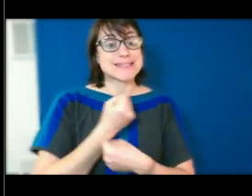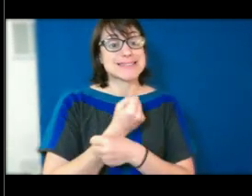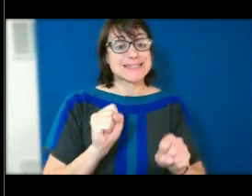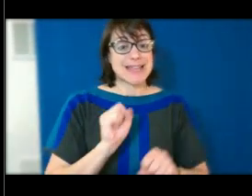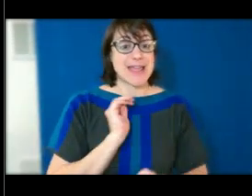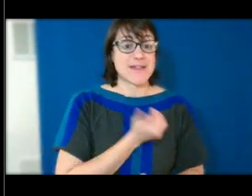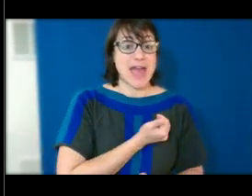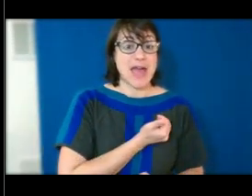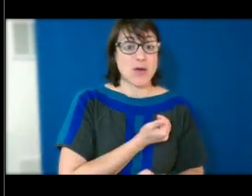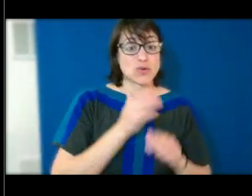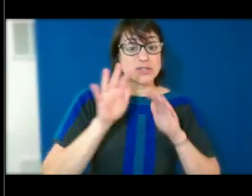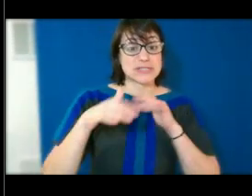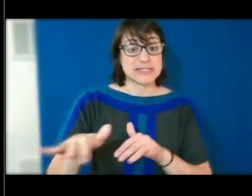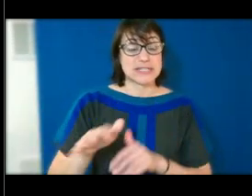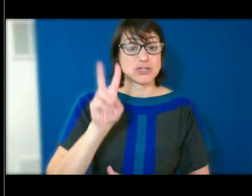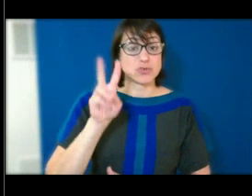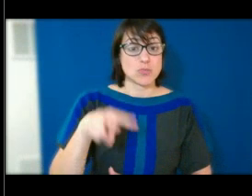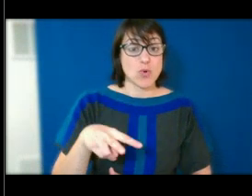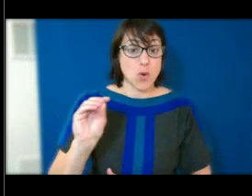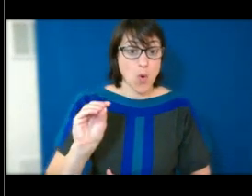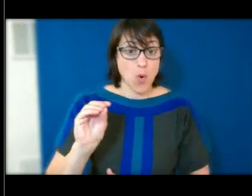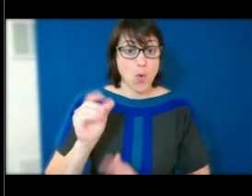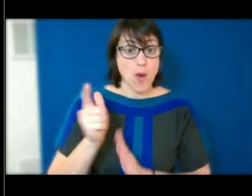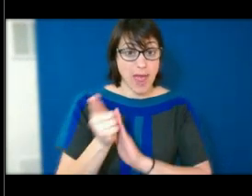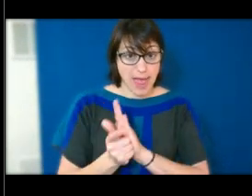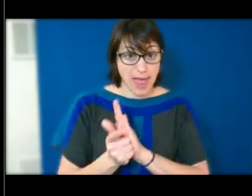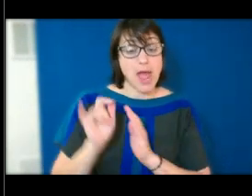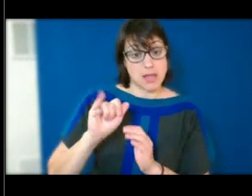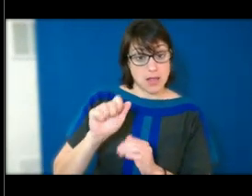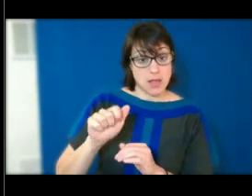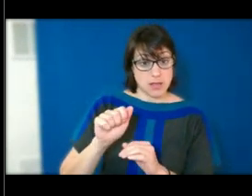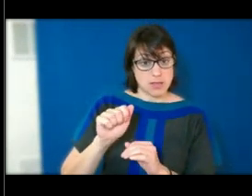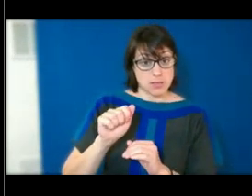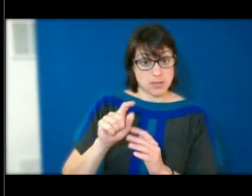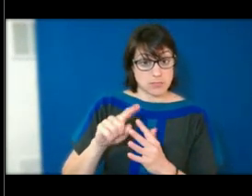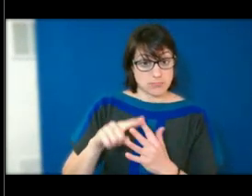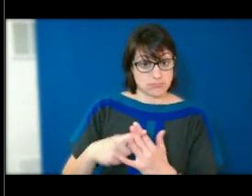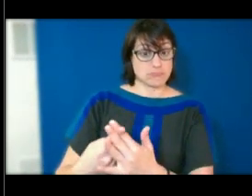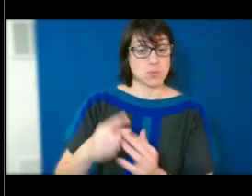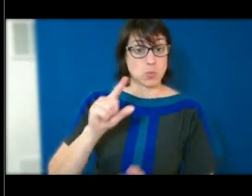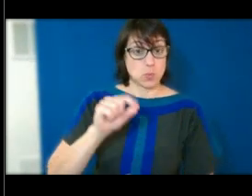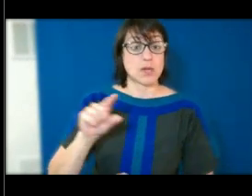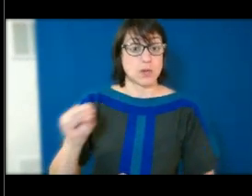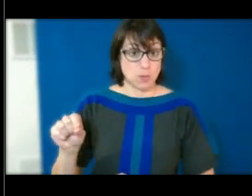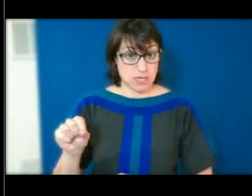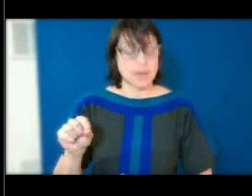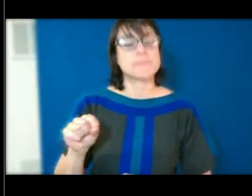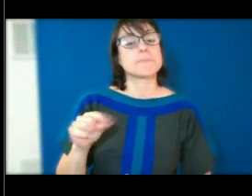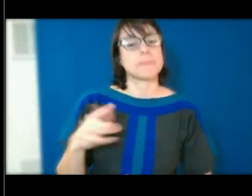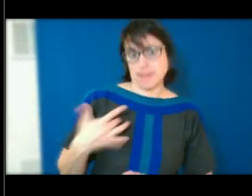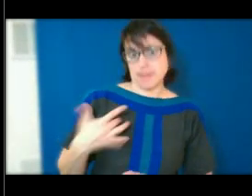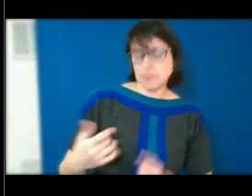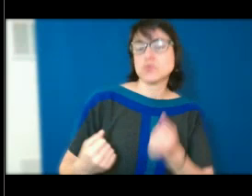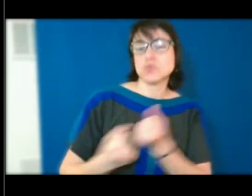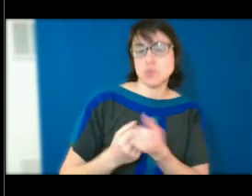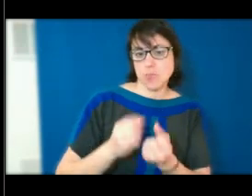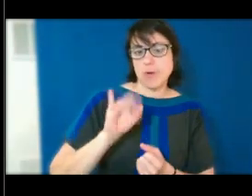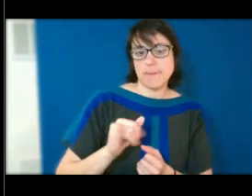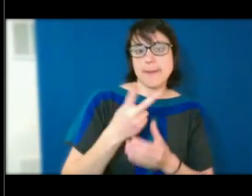which was enacted in 2020, was hugely supported by bipartisan support. The two